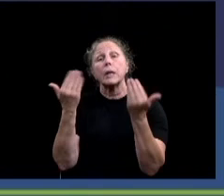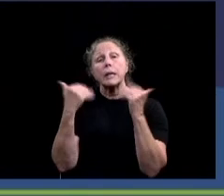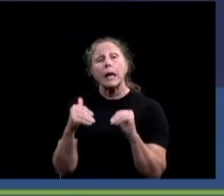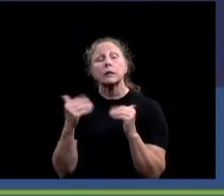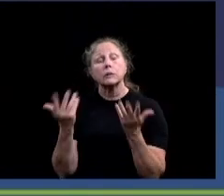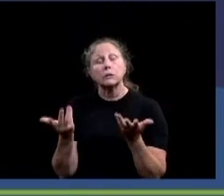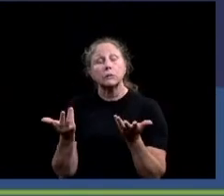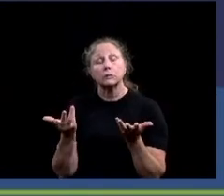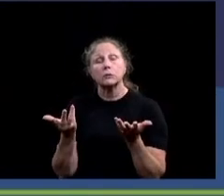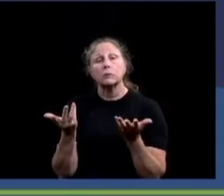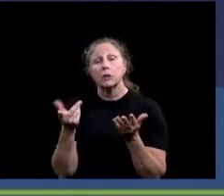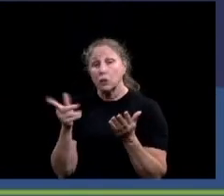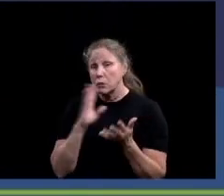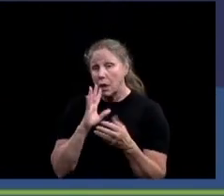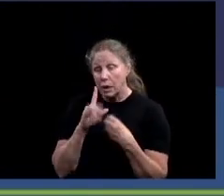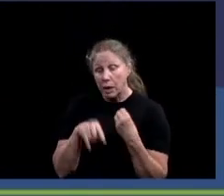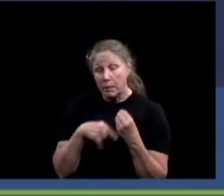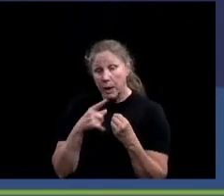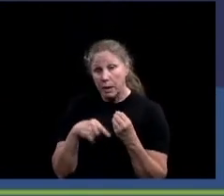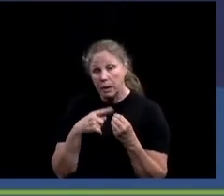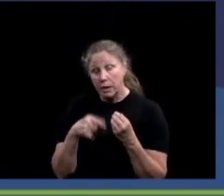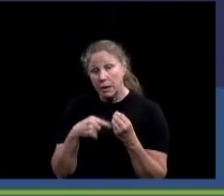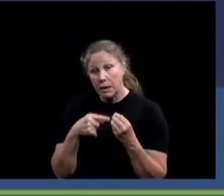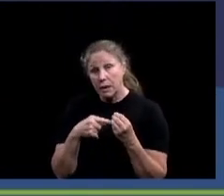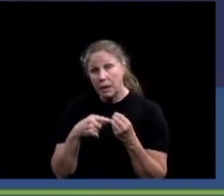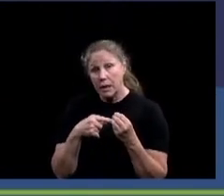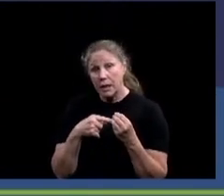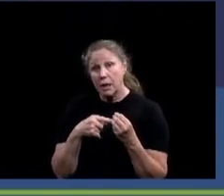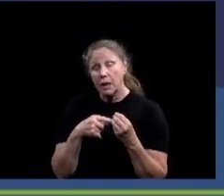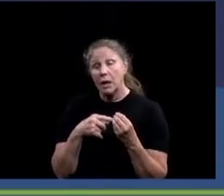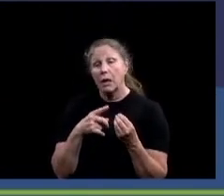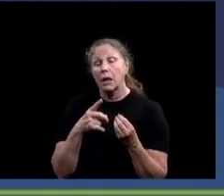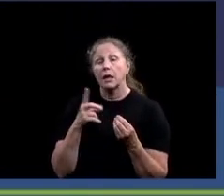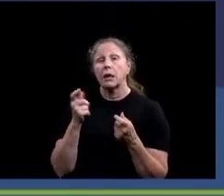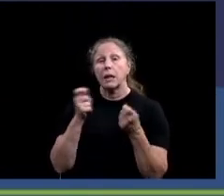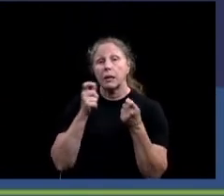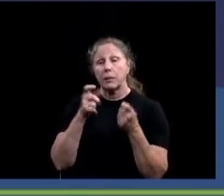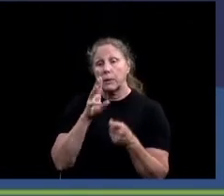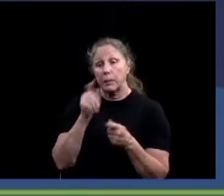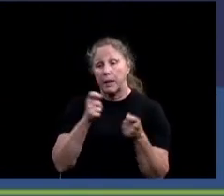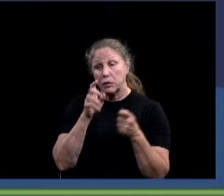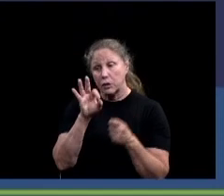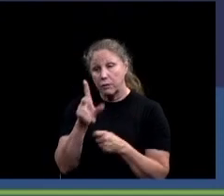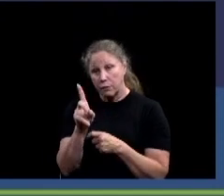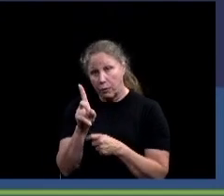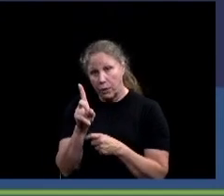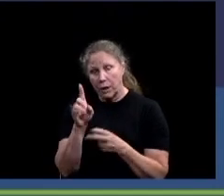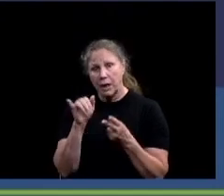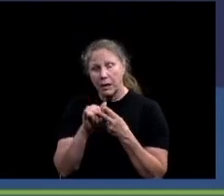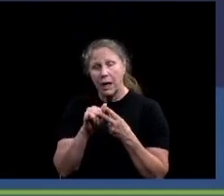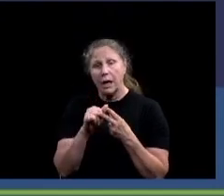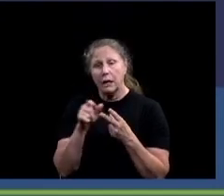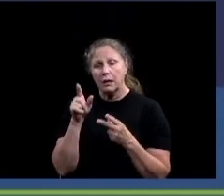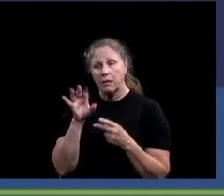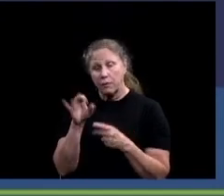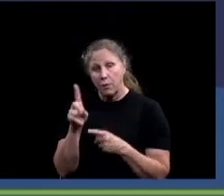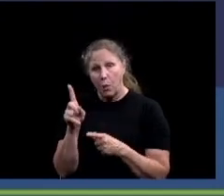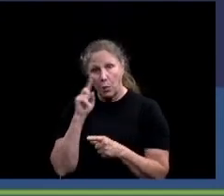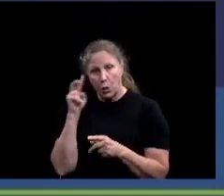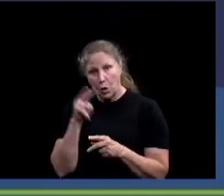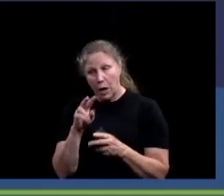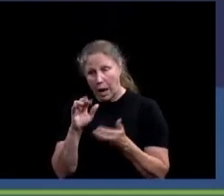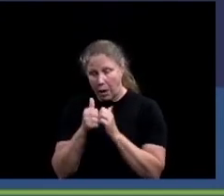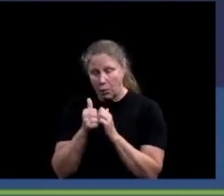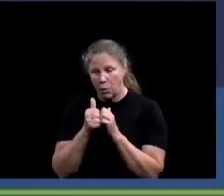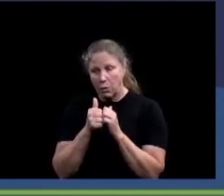Deputy City Manager Ford and that he would be looking to see how, that you are all addressing